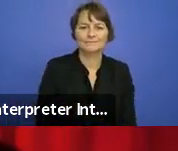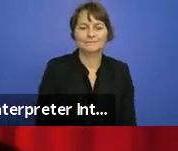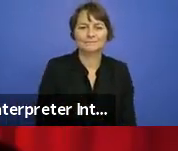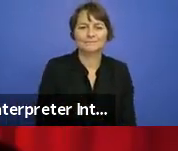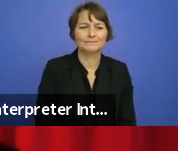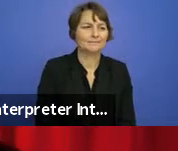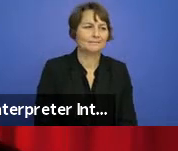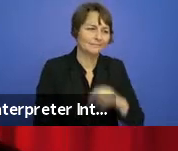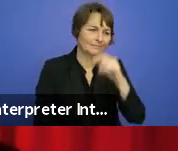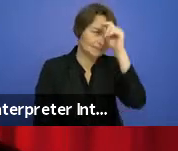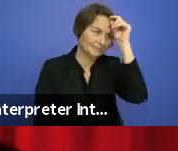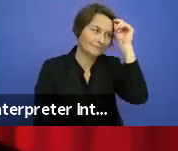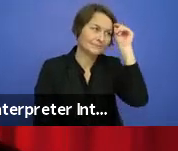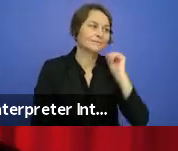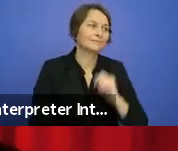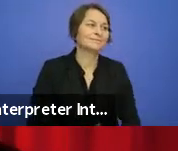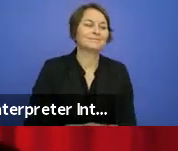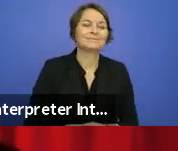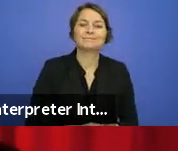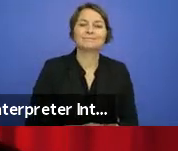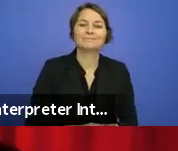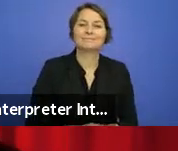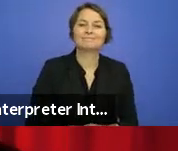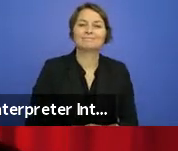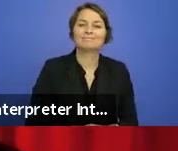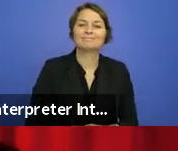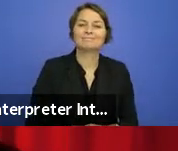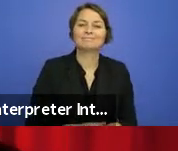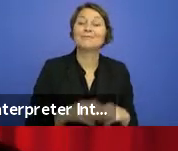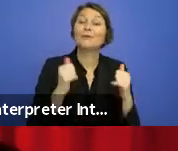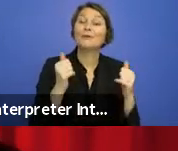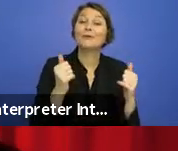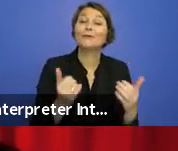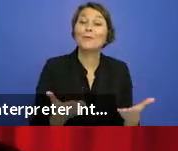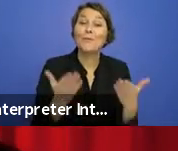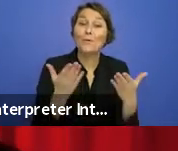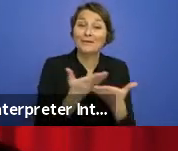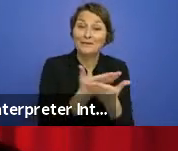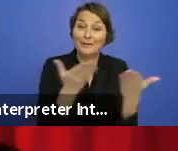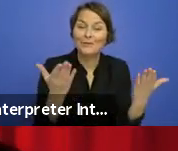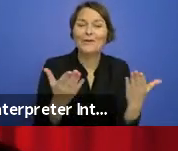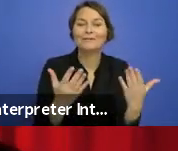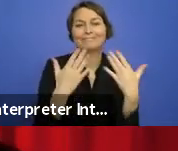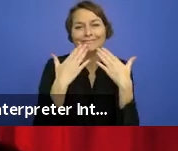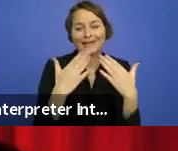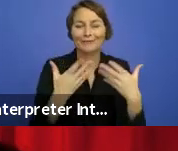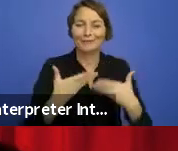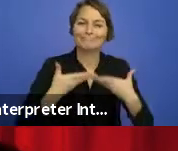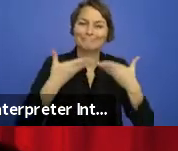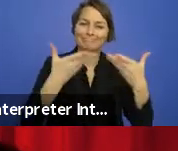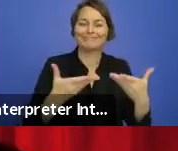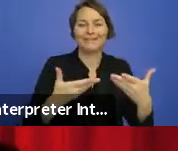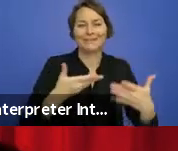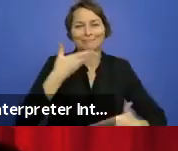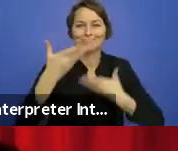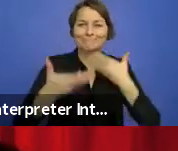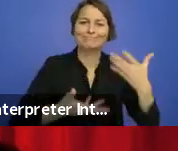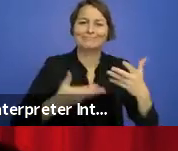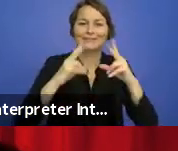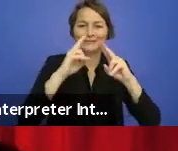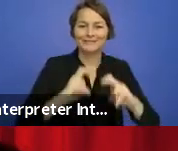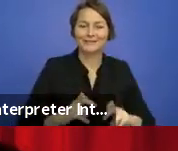Good morning, everyone. Thank you very much for the invitation to present this study, which is actually just kicking off now at the